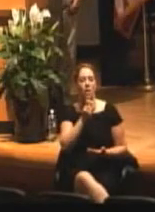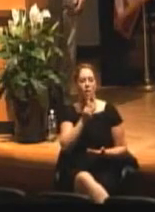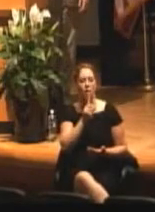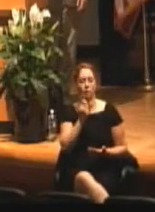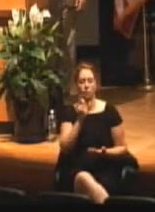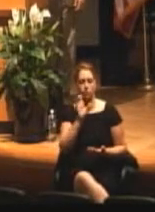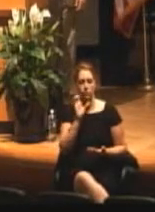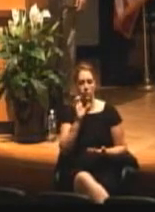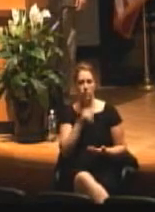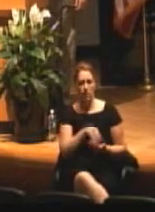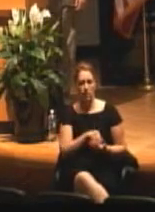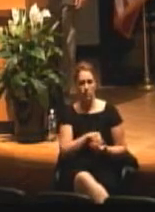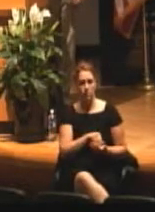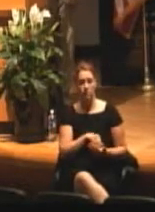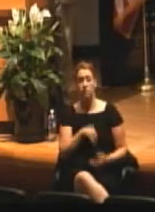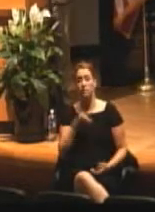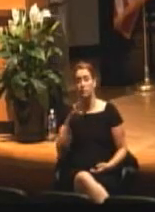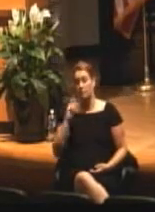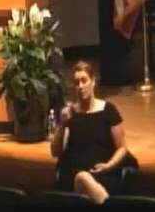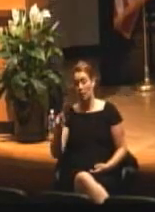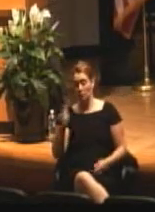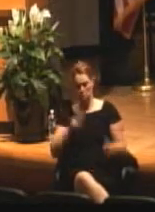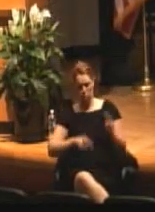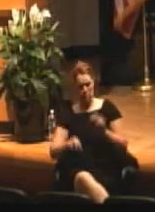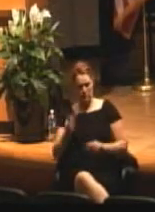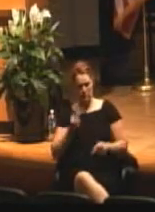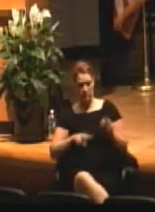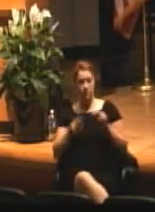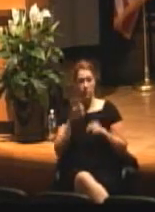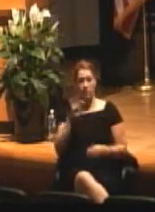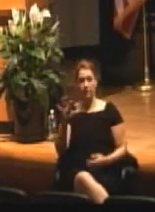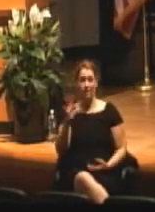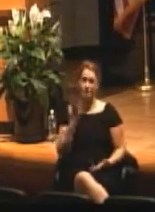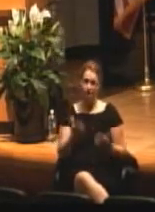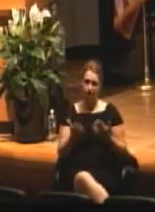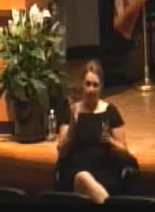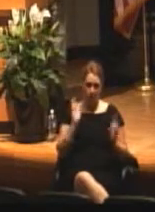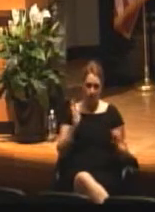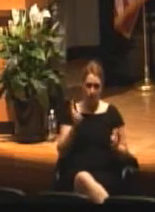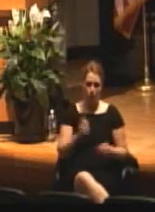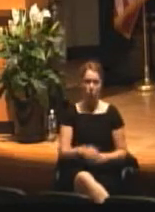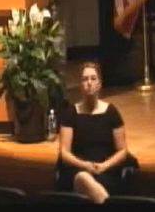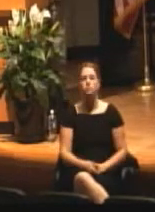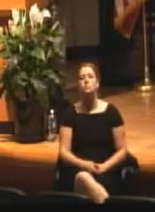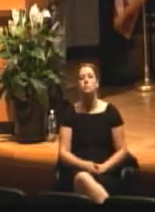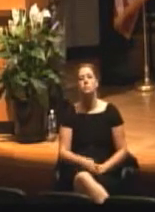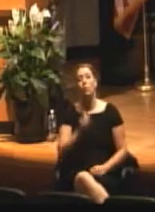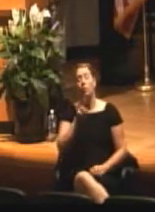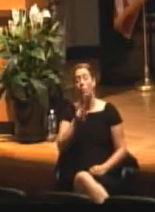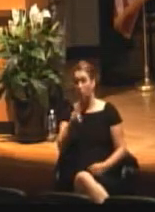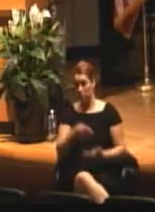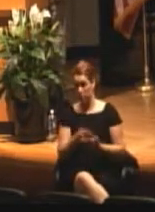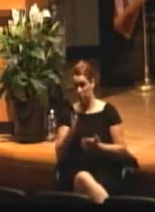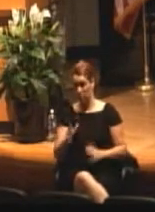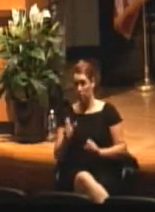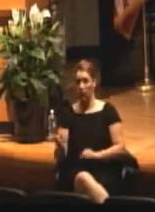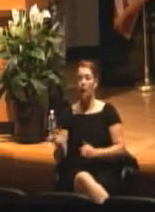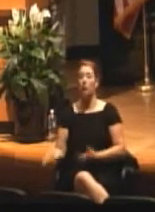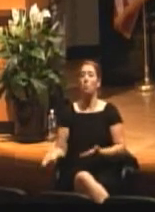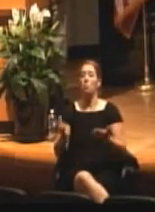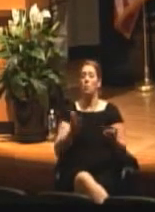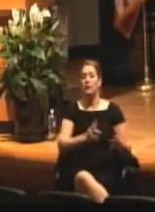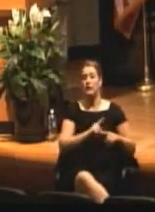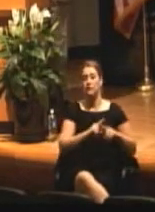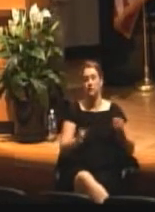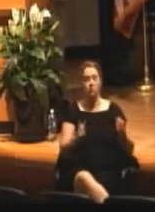there's a potential issue. The only thing we usually do is go back to the seller, or you as the buyer can bring the difference to the table if you wanted to.